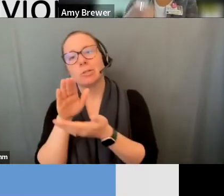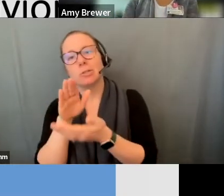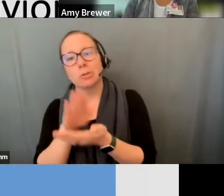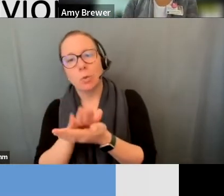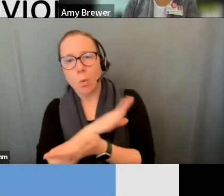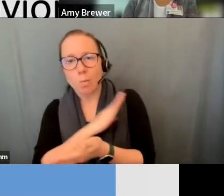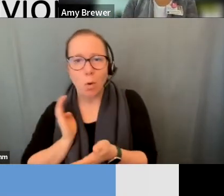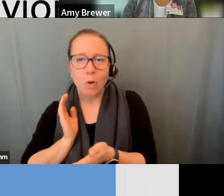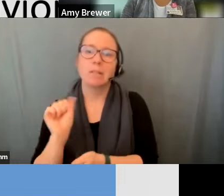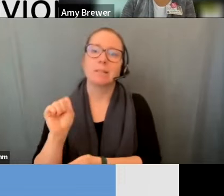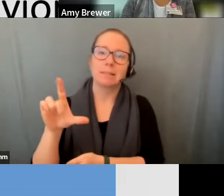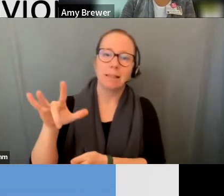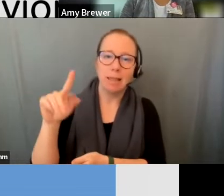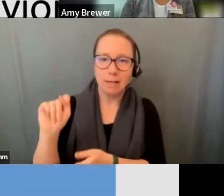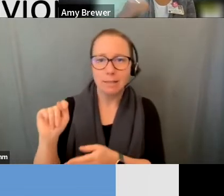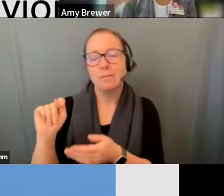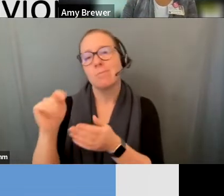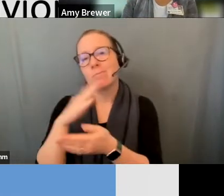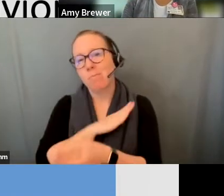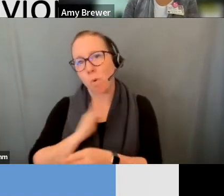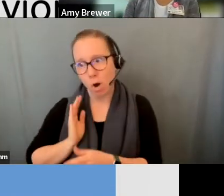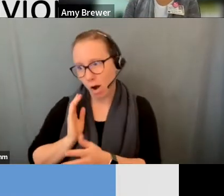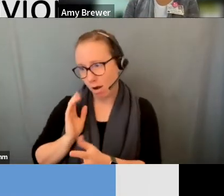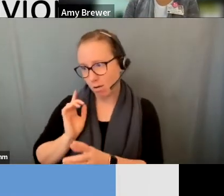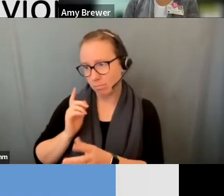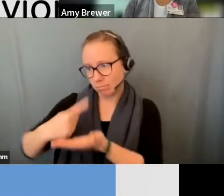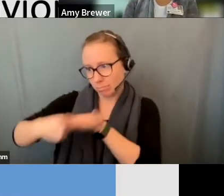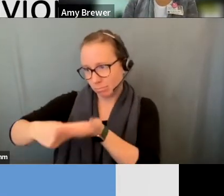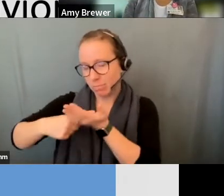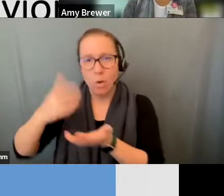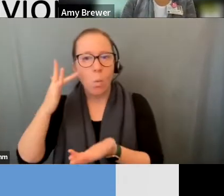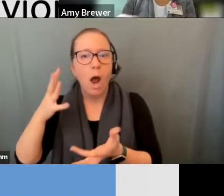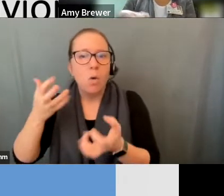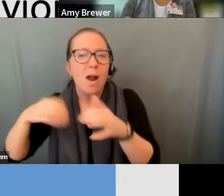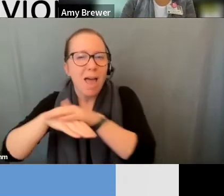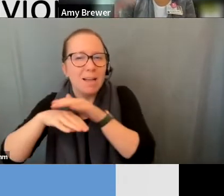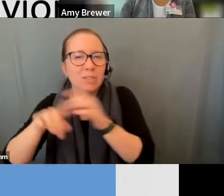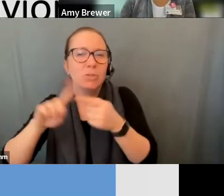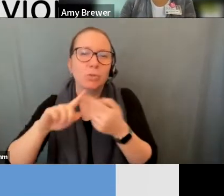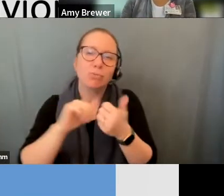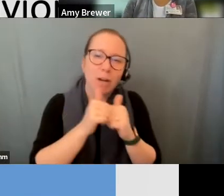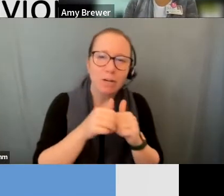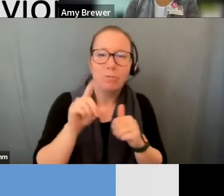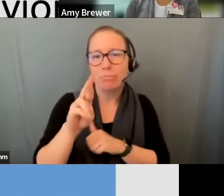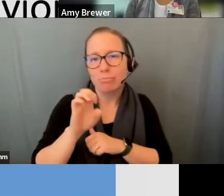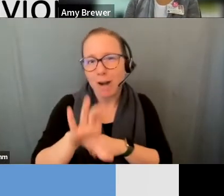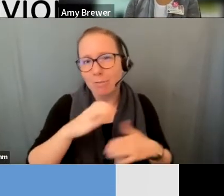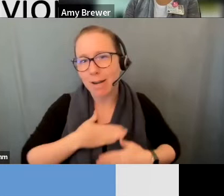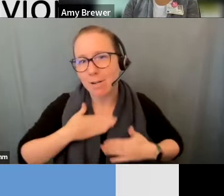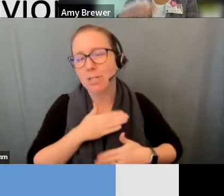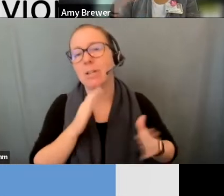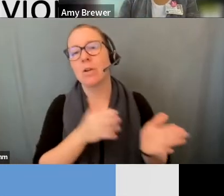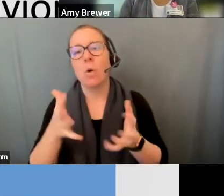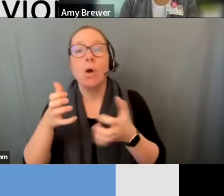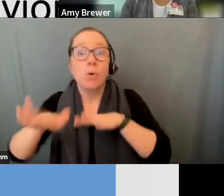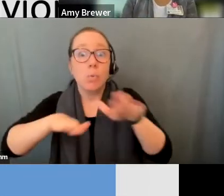to decision makers in the community because we want access to recreation and we want people to be able to walk to school